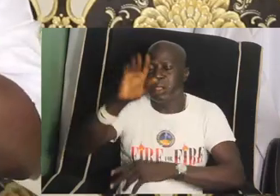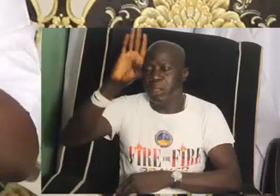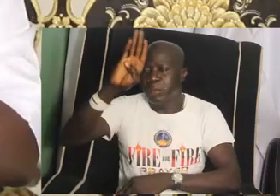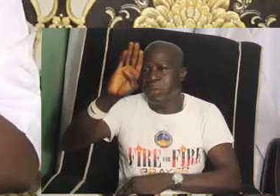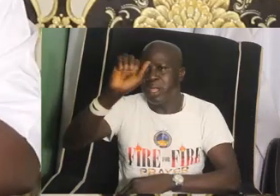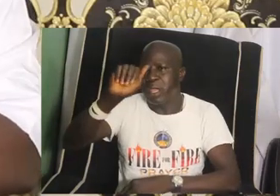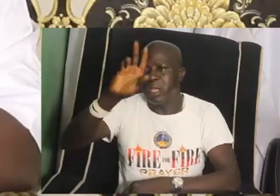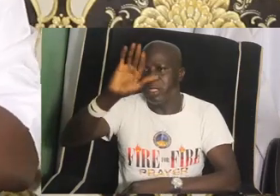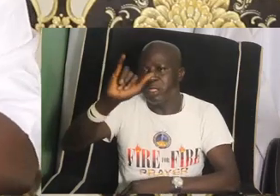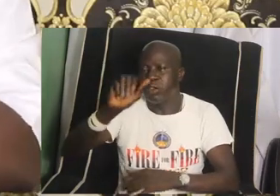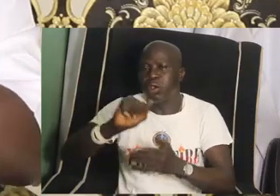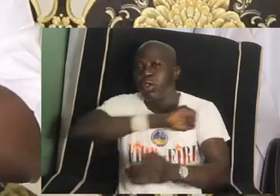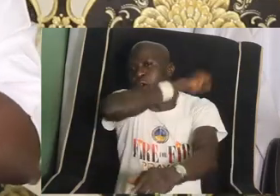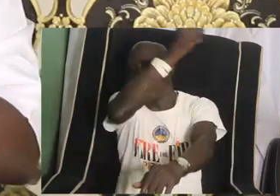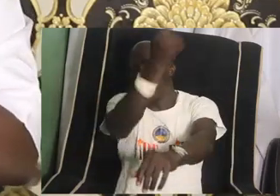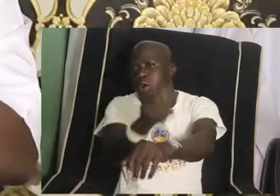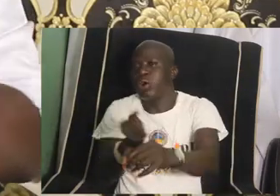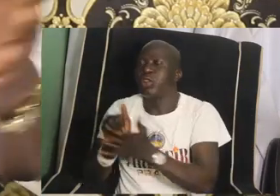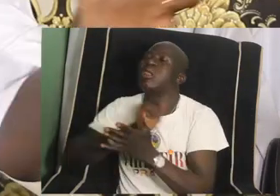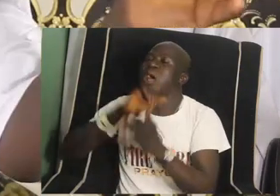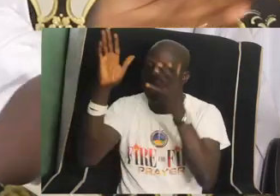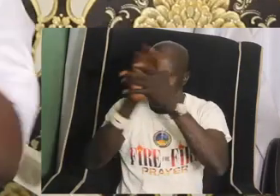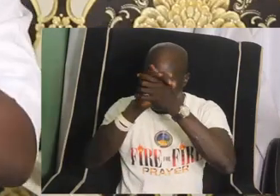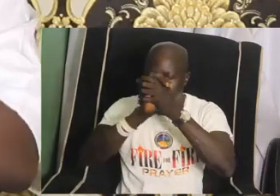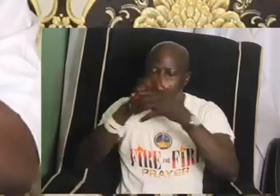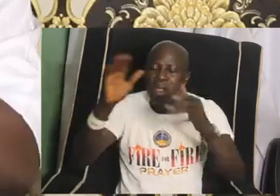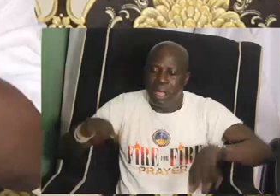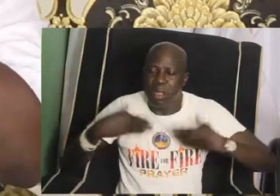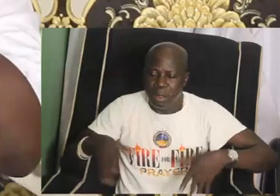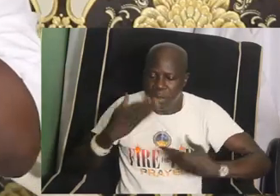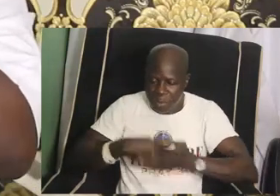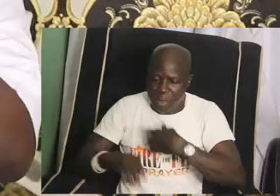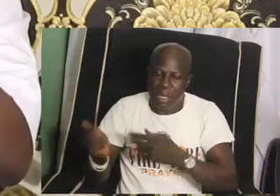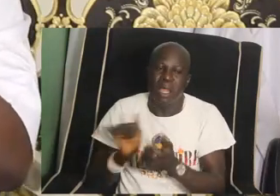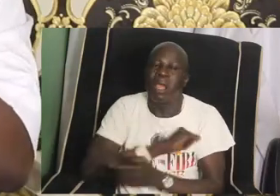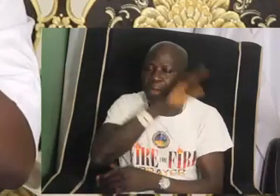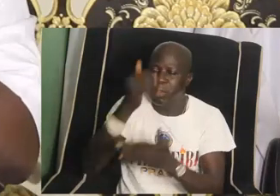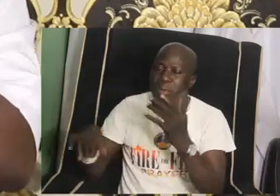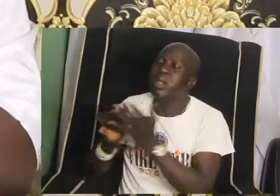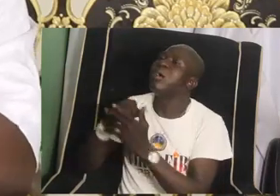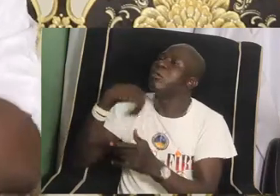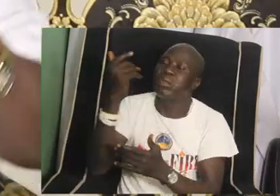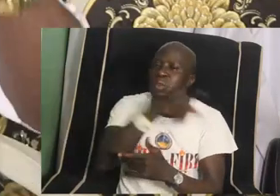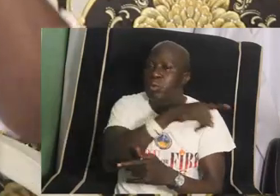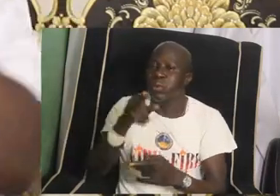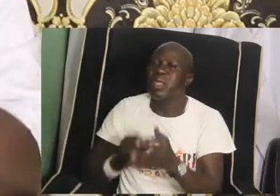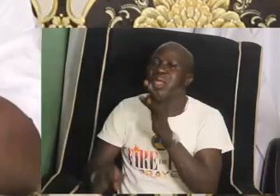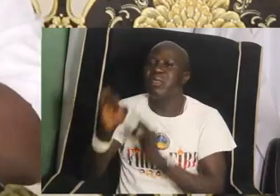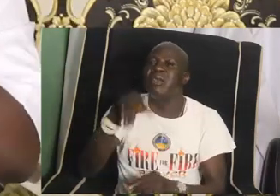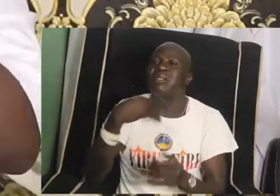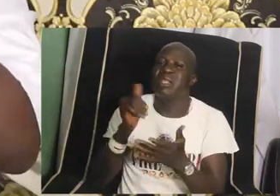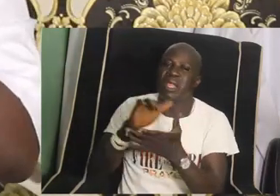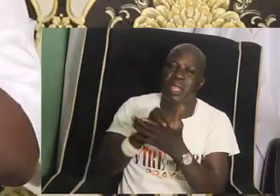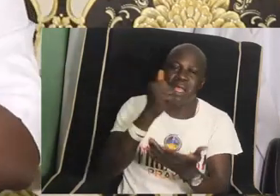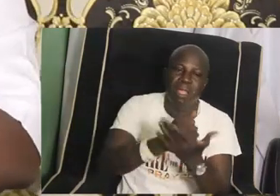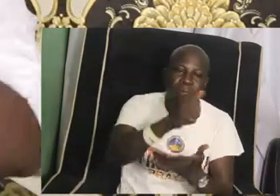Samuel Adebayo. Authority. Baba authority. Acquire joy. Listen to me, sir. I pronounce everybody. You can